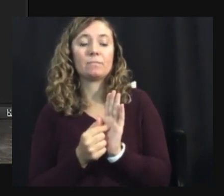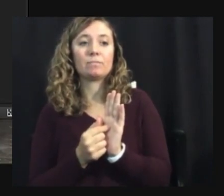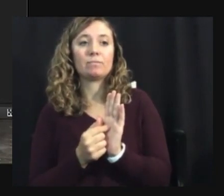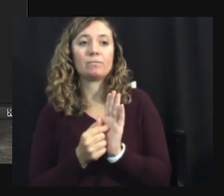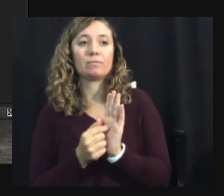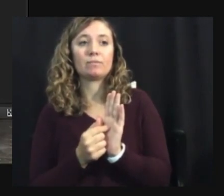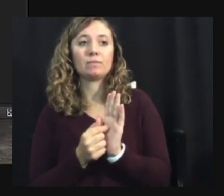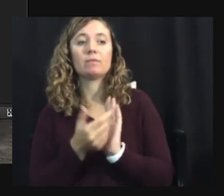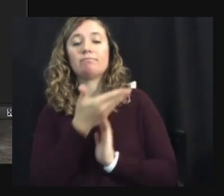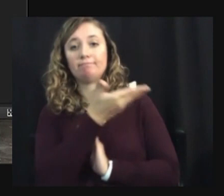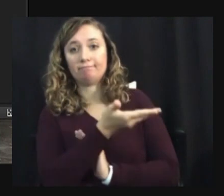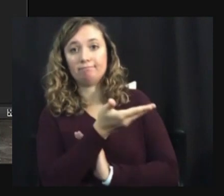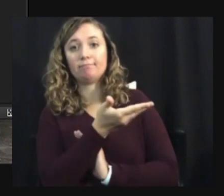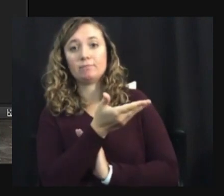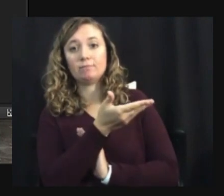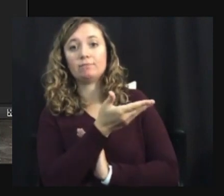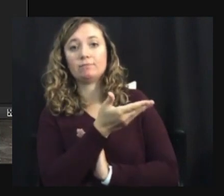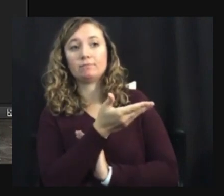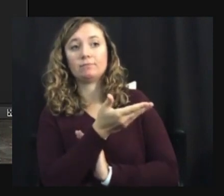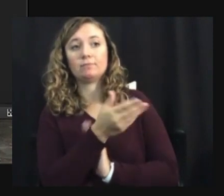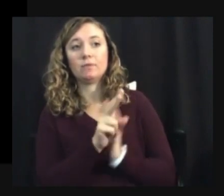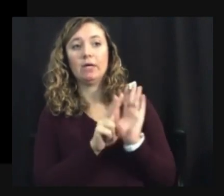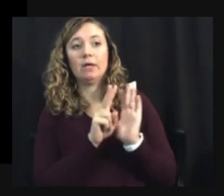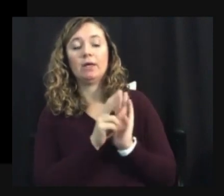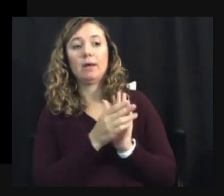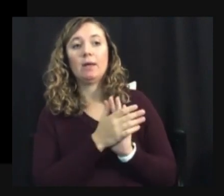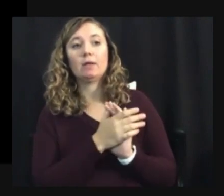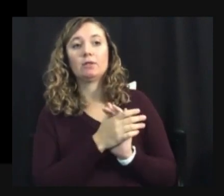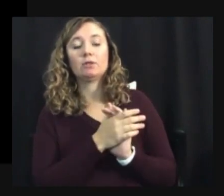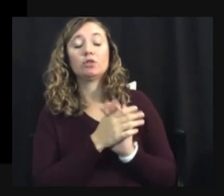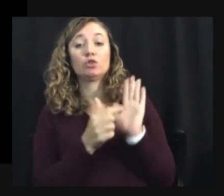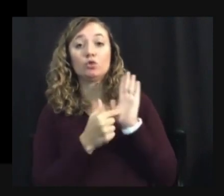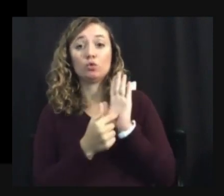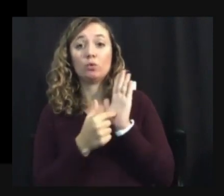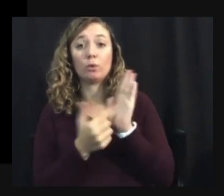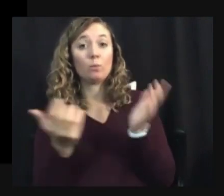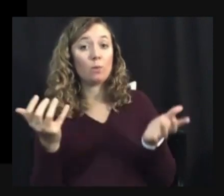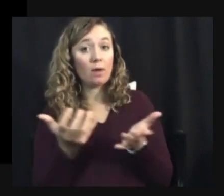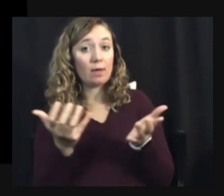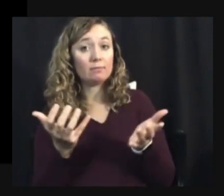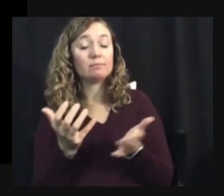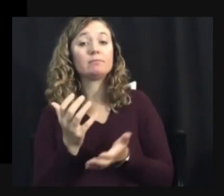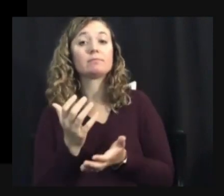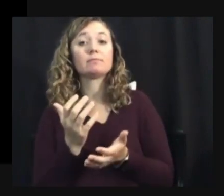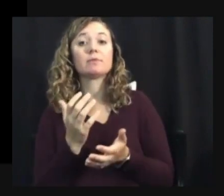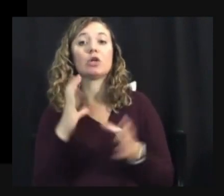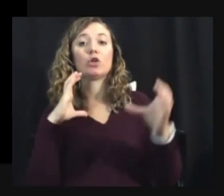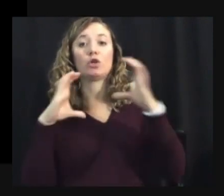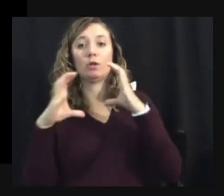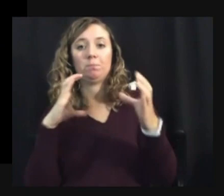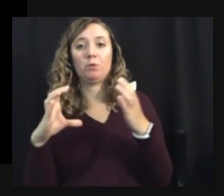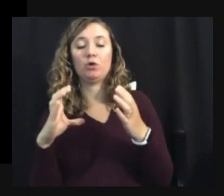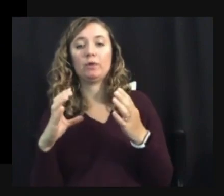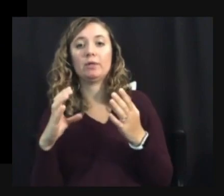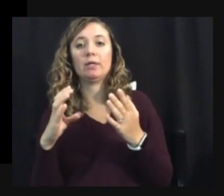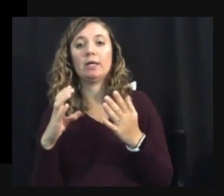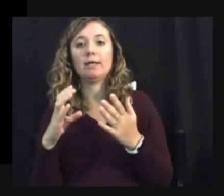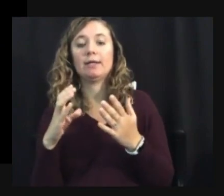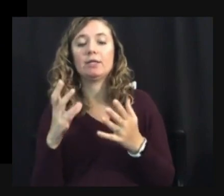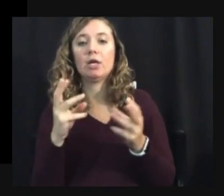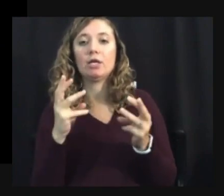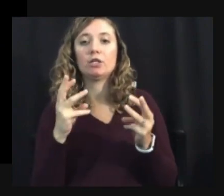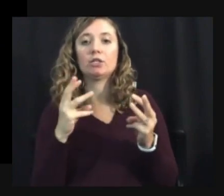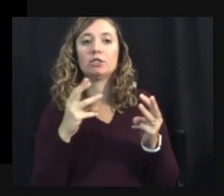this is a video to illustrate all the communication channels that